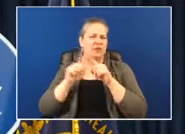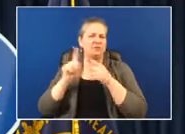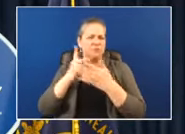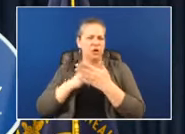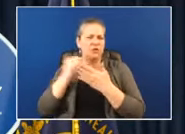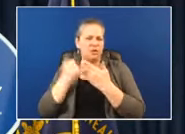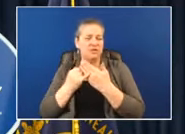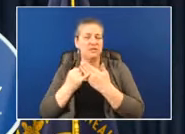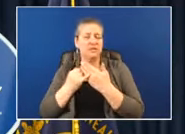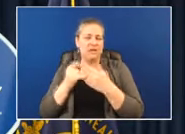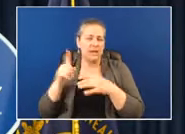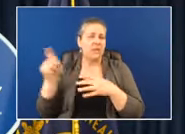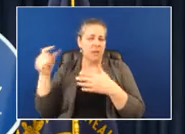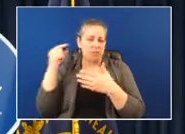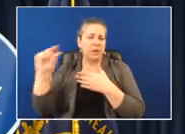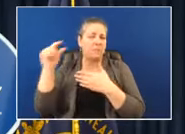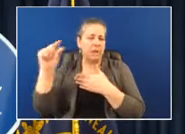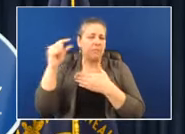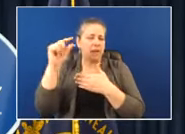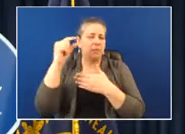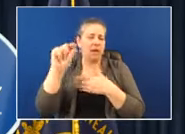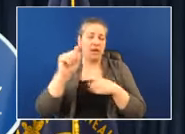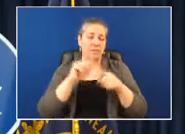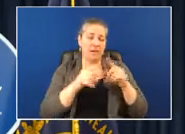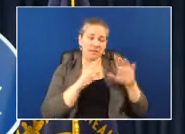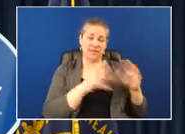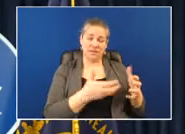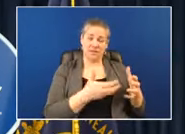not doing pre-K, I think, is inexcusable. It's only